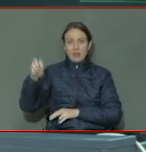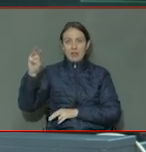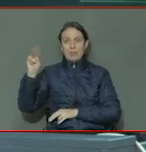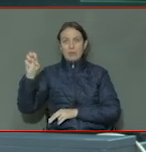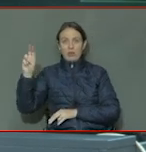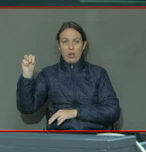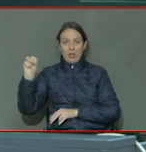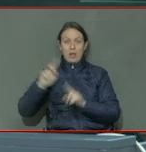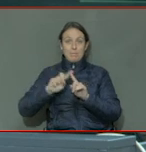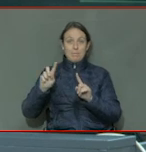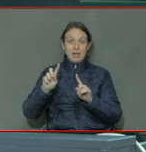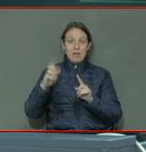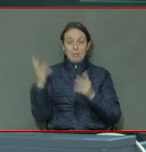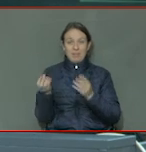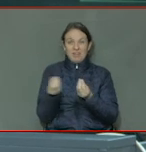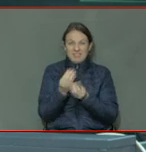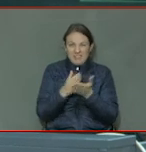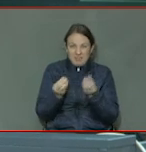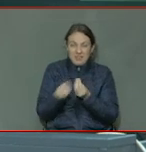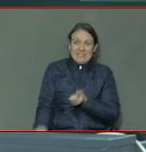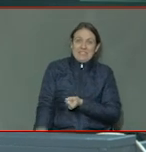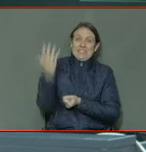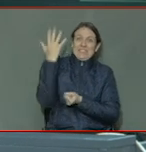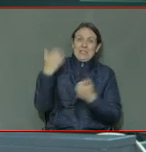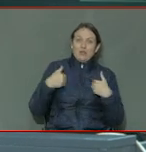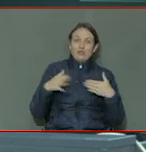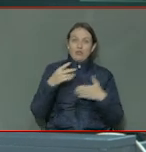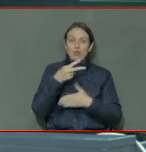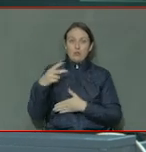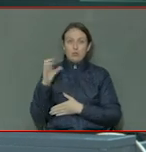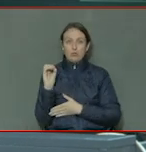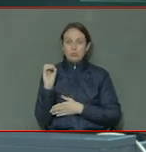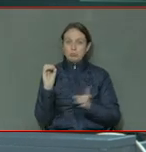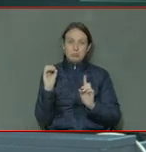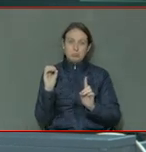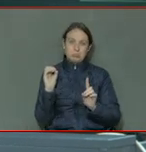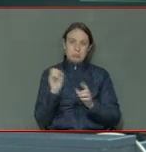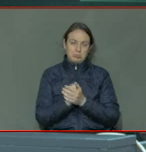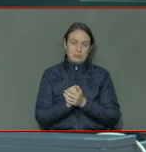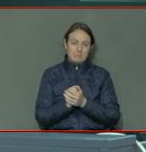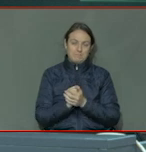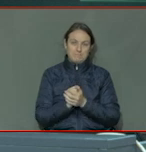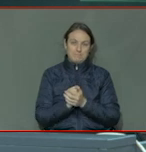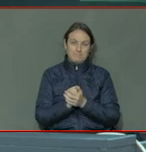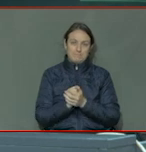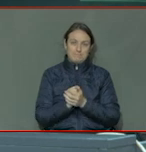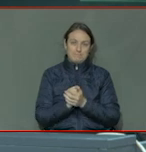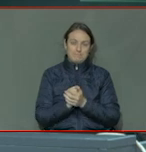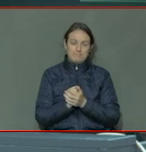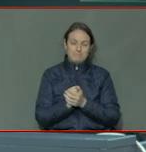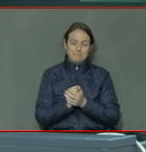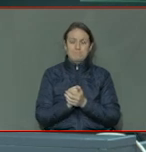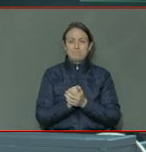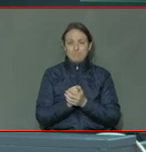with a 0 initial velocity. Even if I ask it nicely, it's not going to happen. Okay,